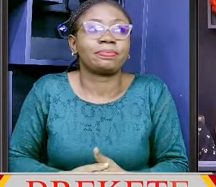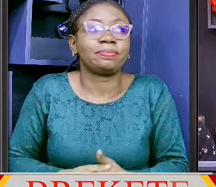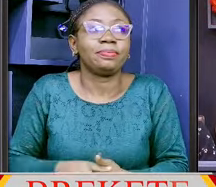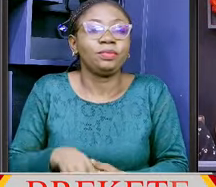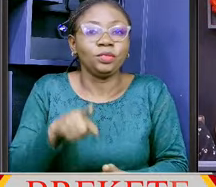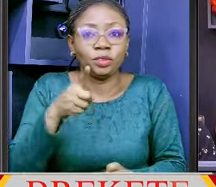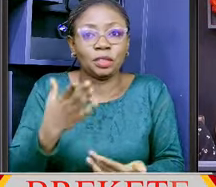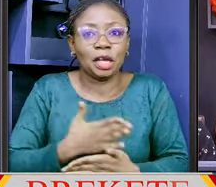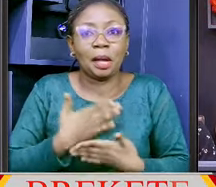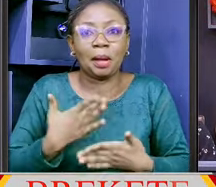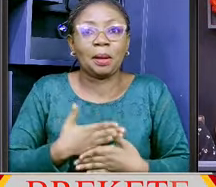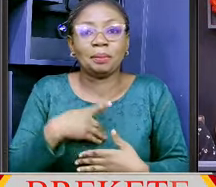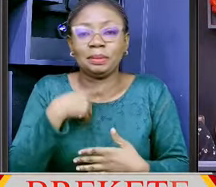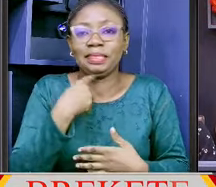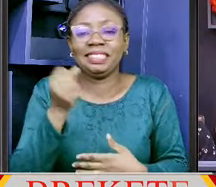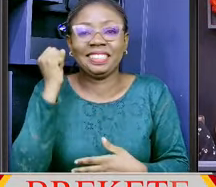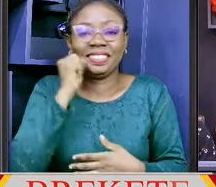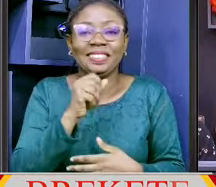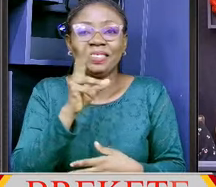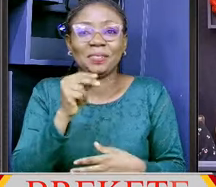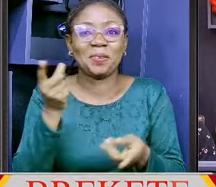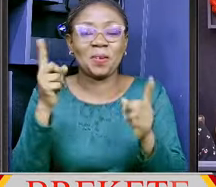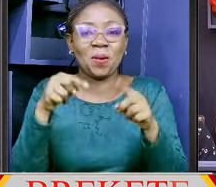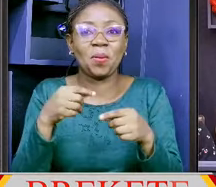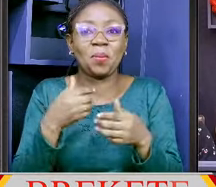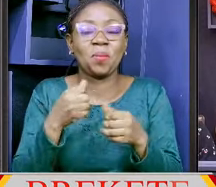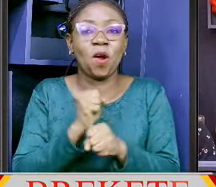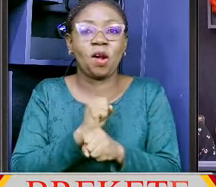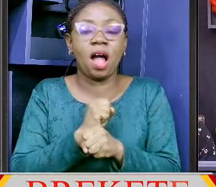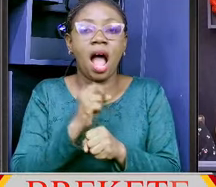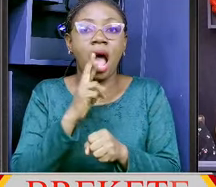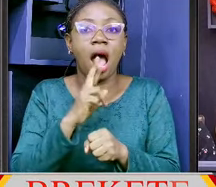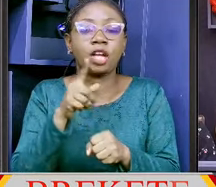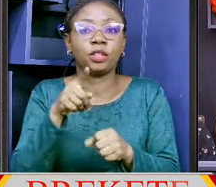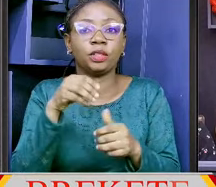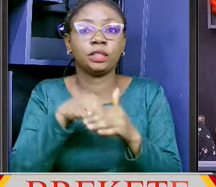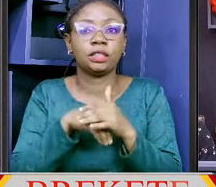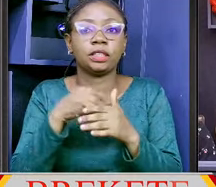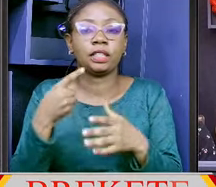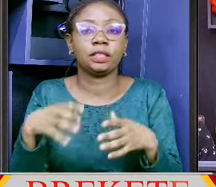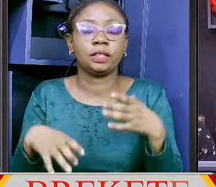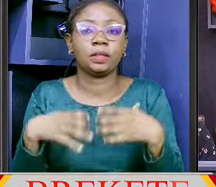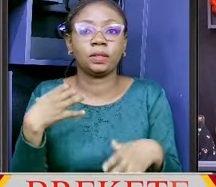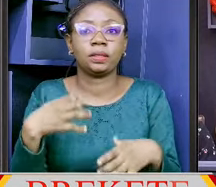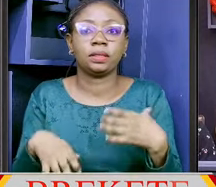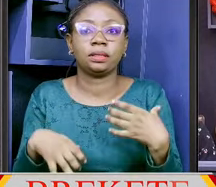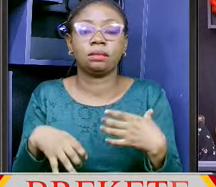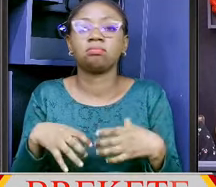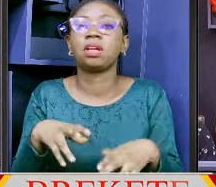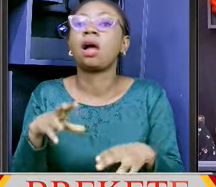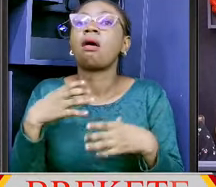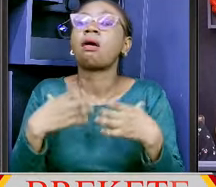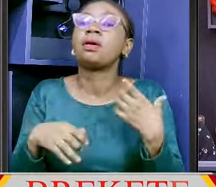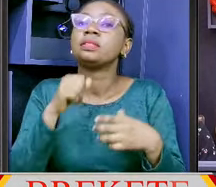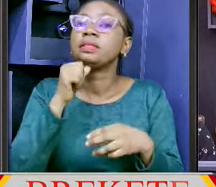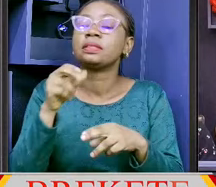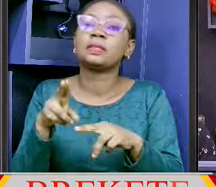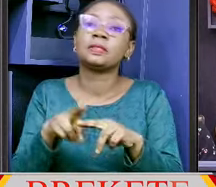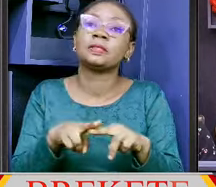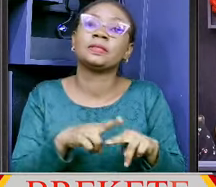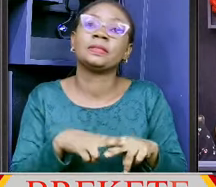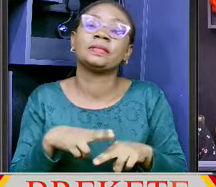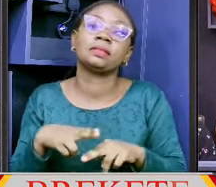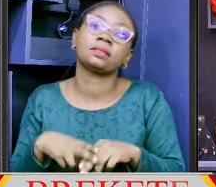no come work today. Are you inside? Hello, good morning, are you inside the court? No, sir. Okay. The court is not sitting. Uh-huh. It's not